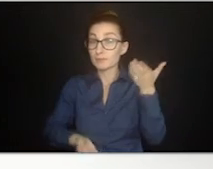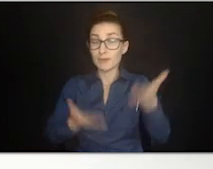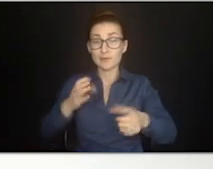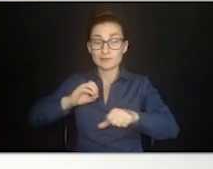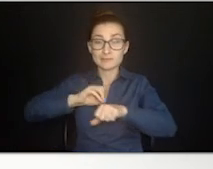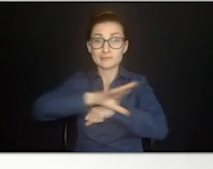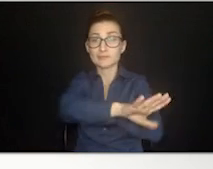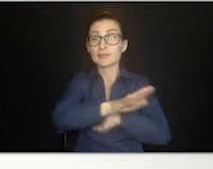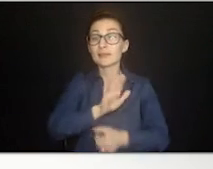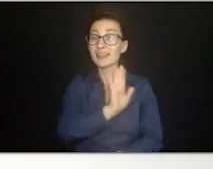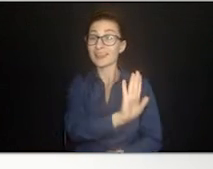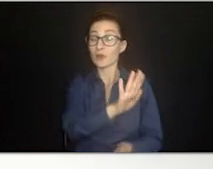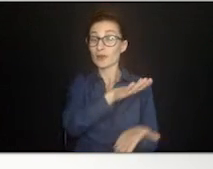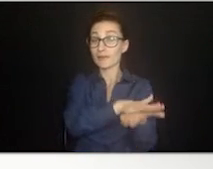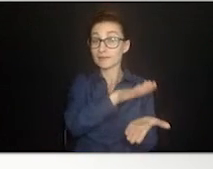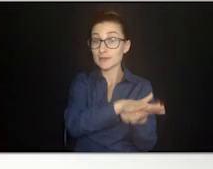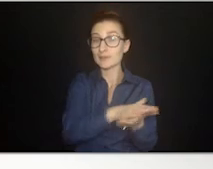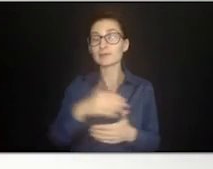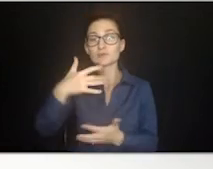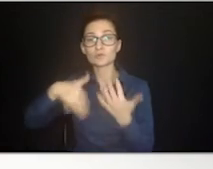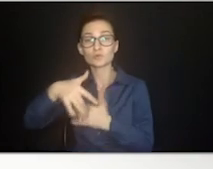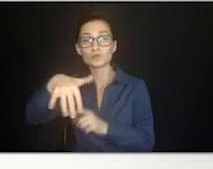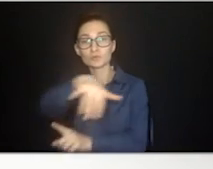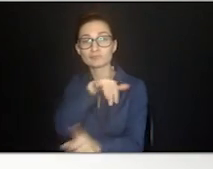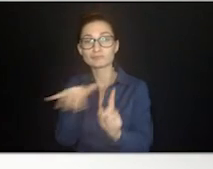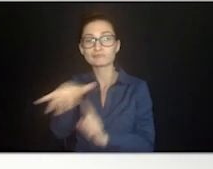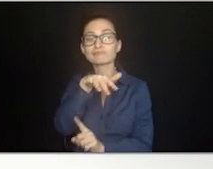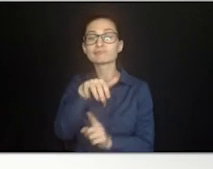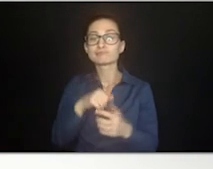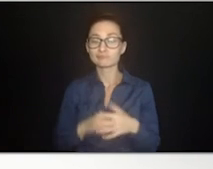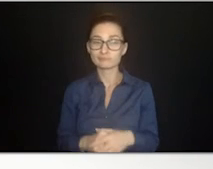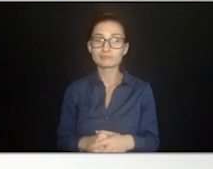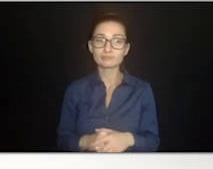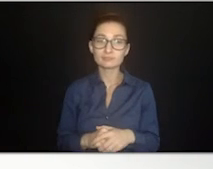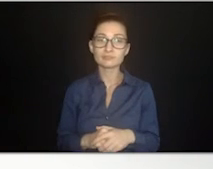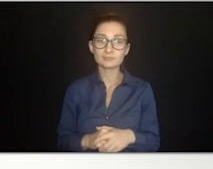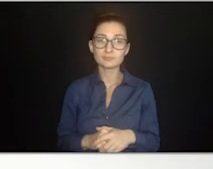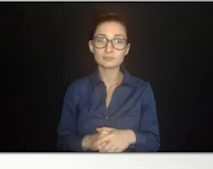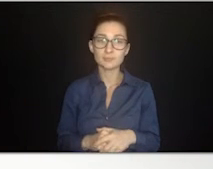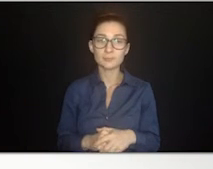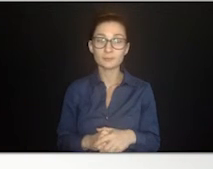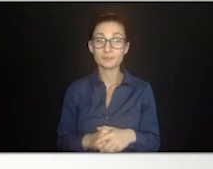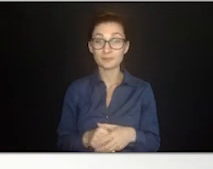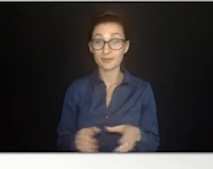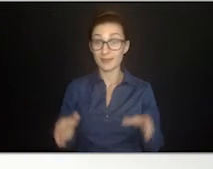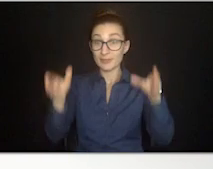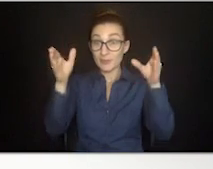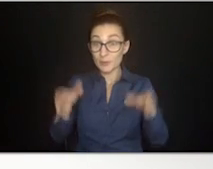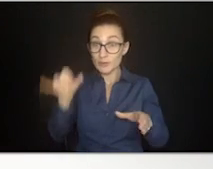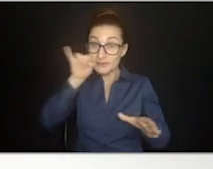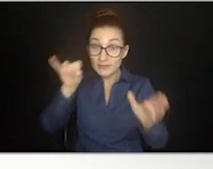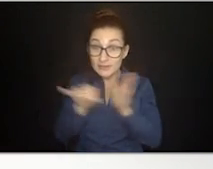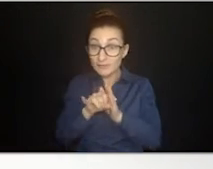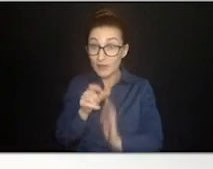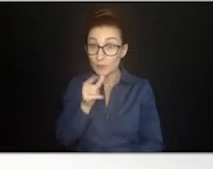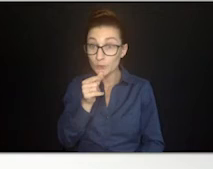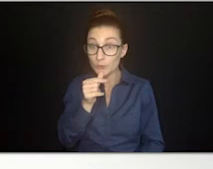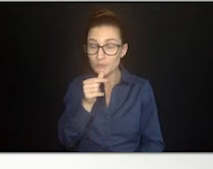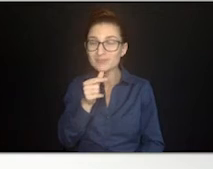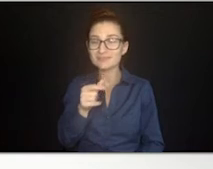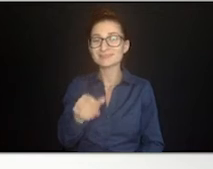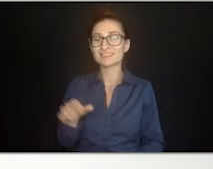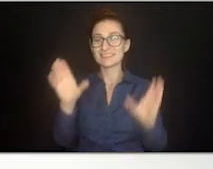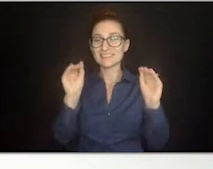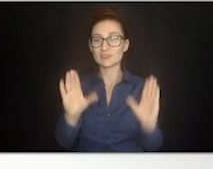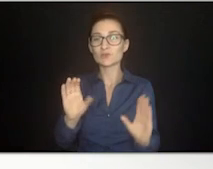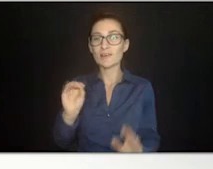array of academic and social factors in the educational environment. That person in the field of education is known as a teacher of the